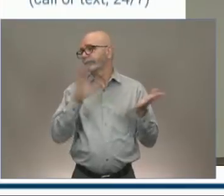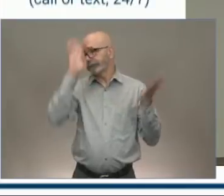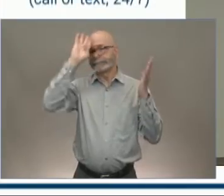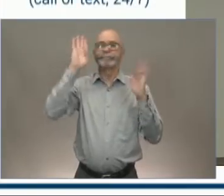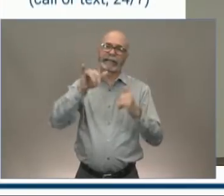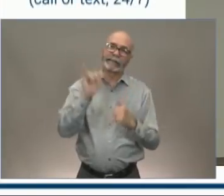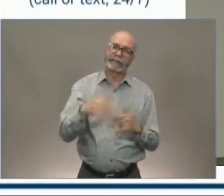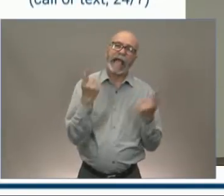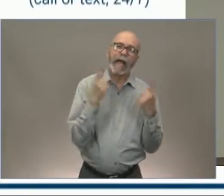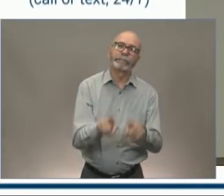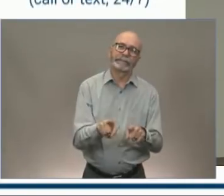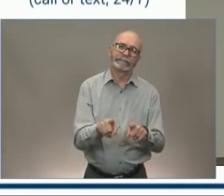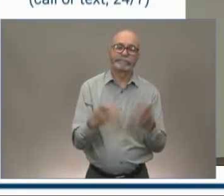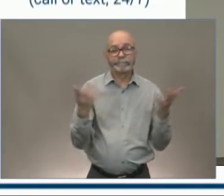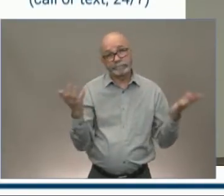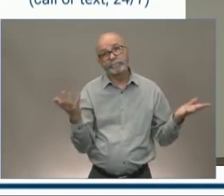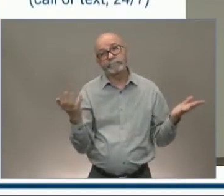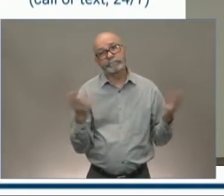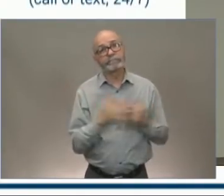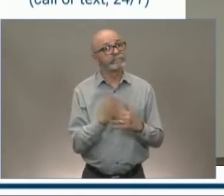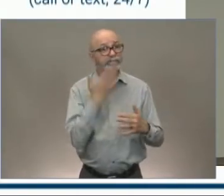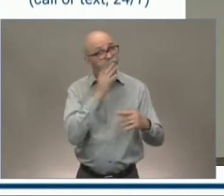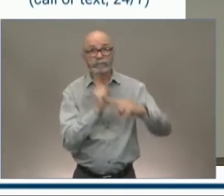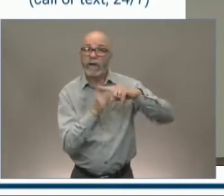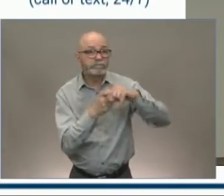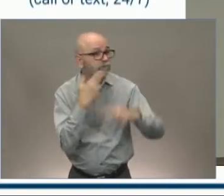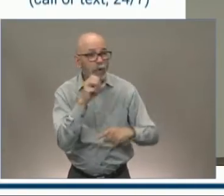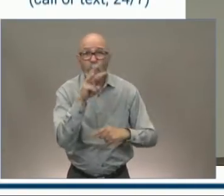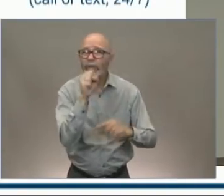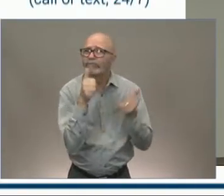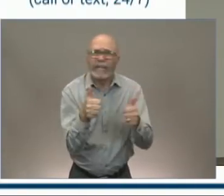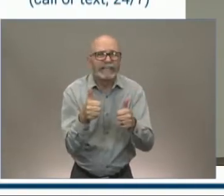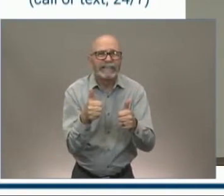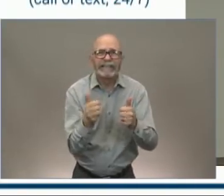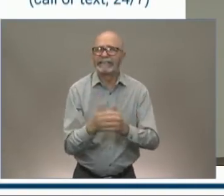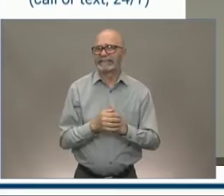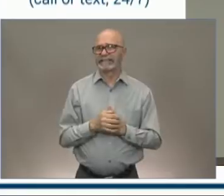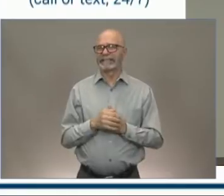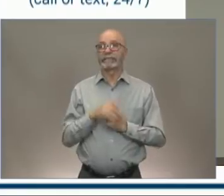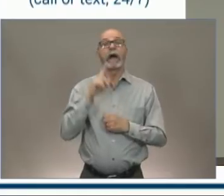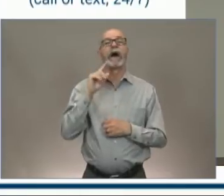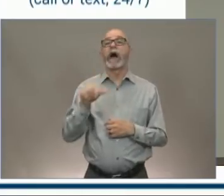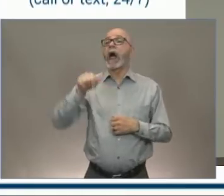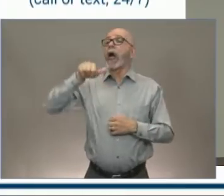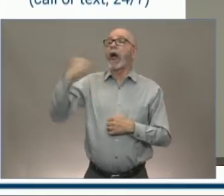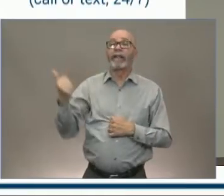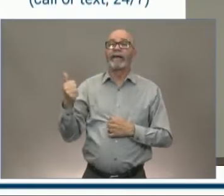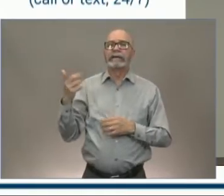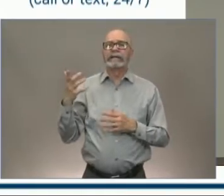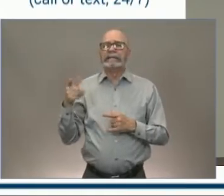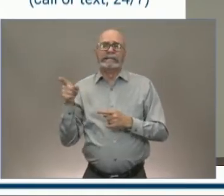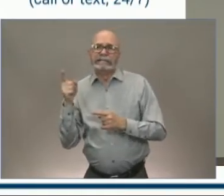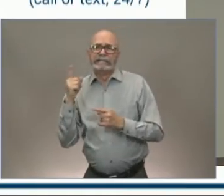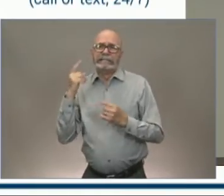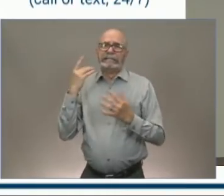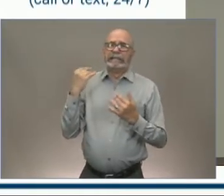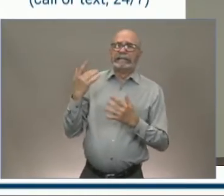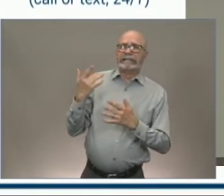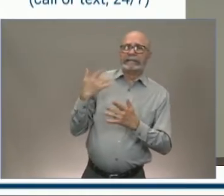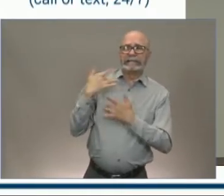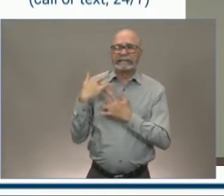That this is also good news. It's because unlike some other cases, we can, as I said, the recent cases, we